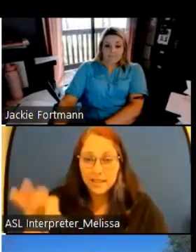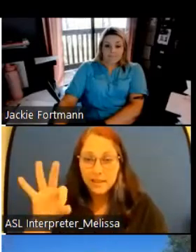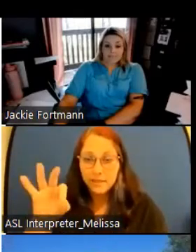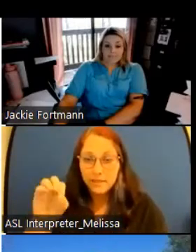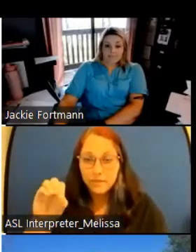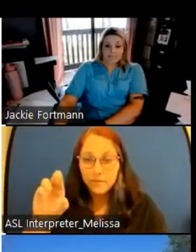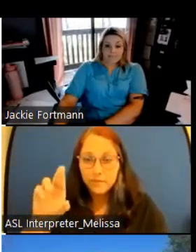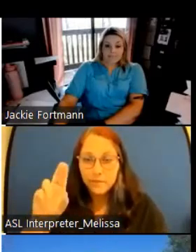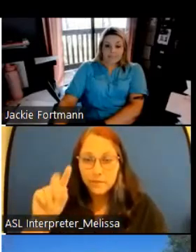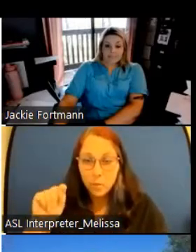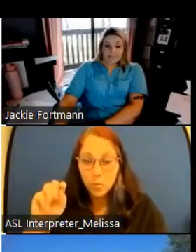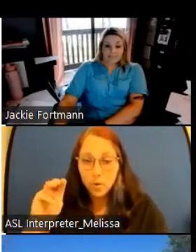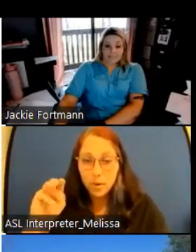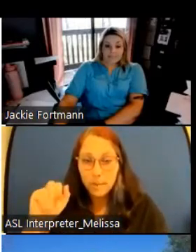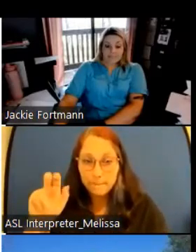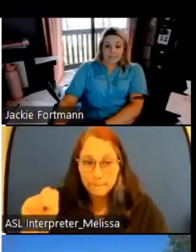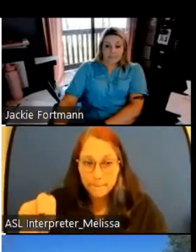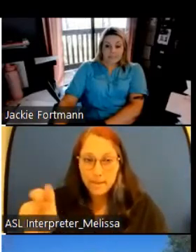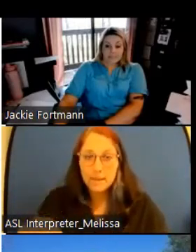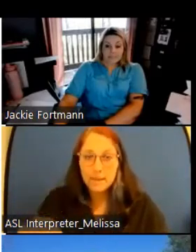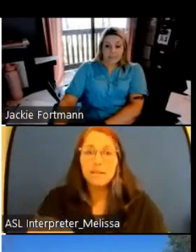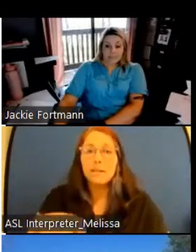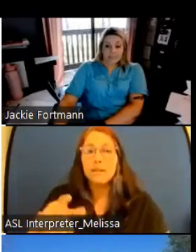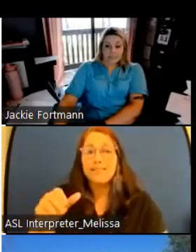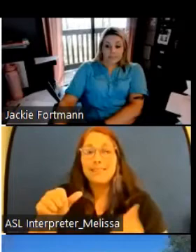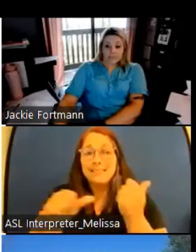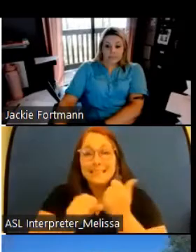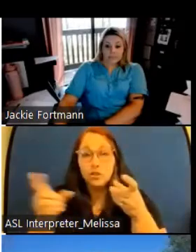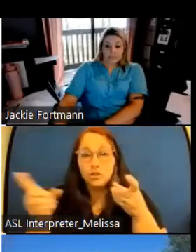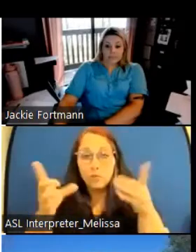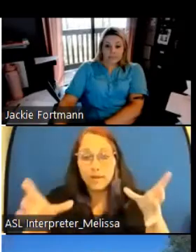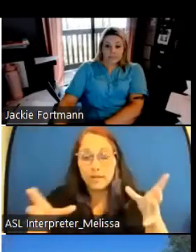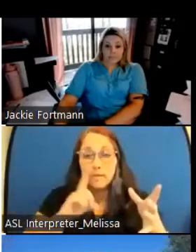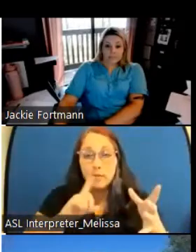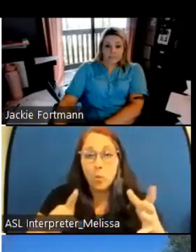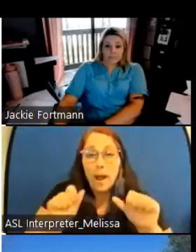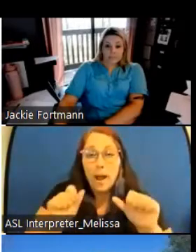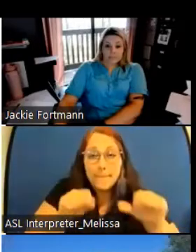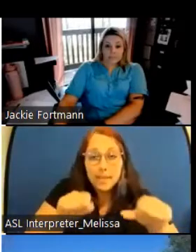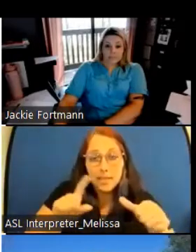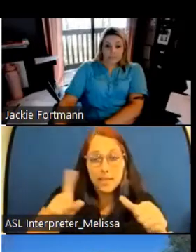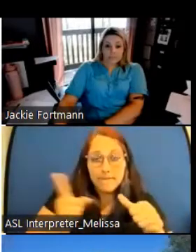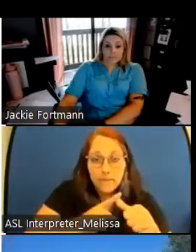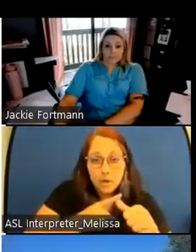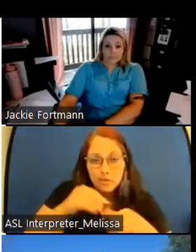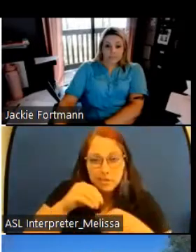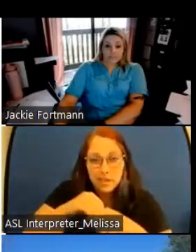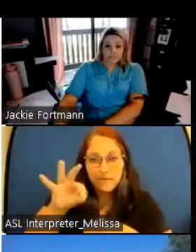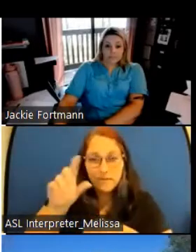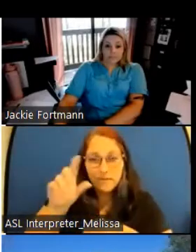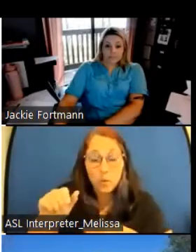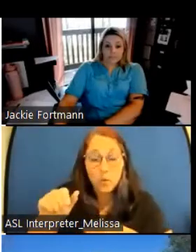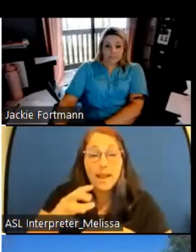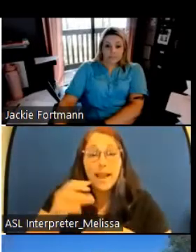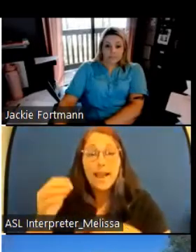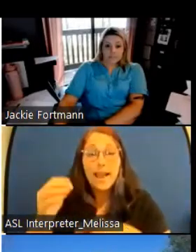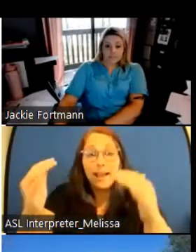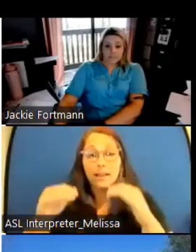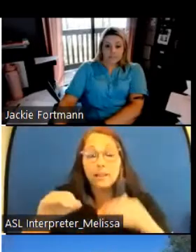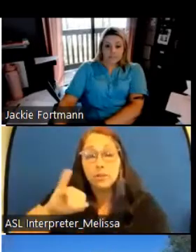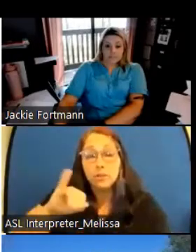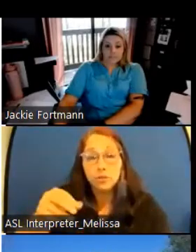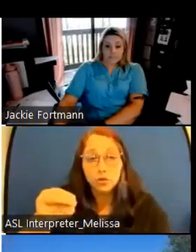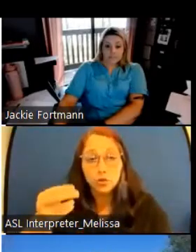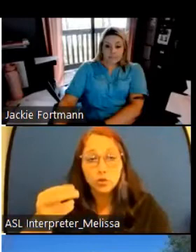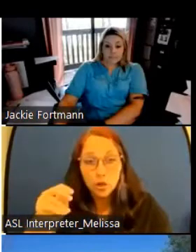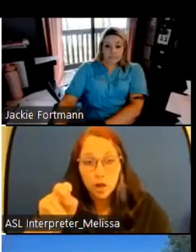in Florida, a Center for Independent Living, and Jonna Coleman, who is the Executive Director at Big Bend Continuum